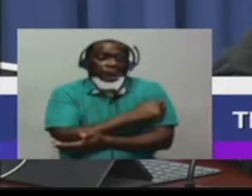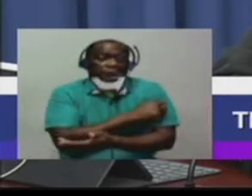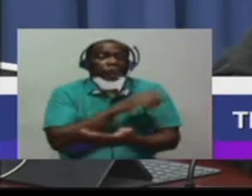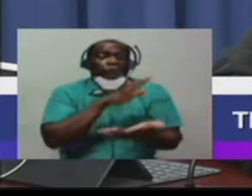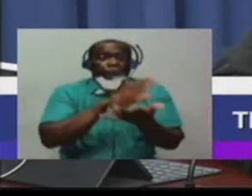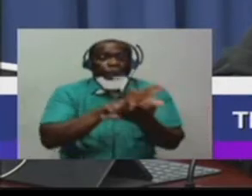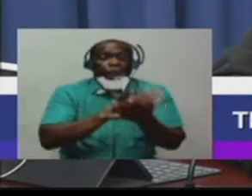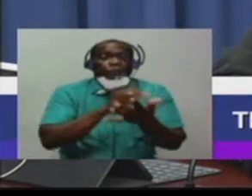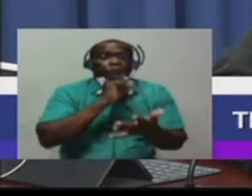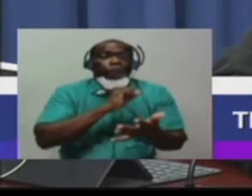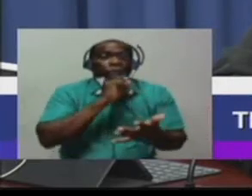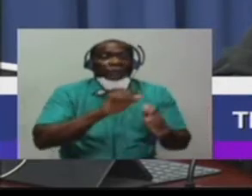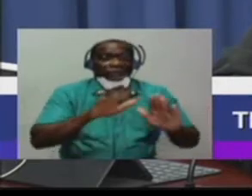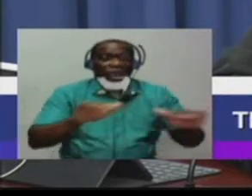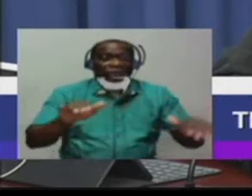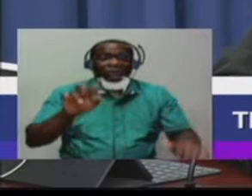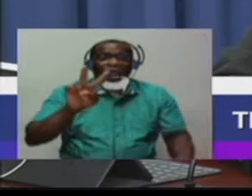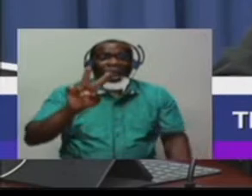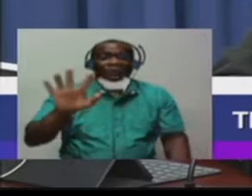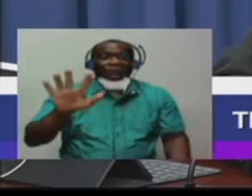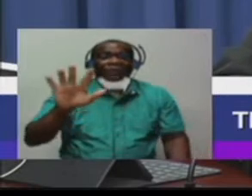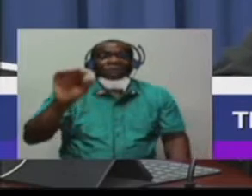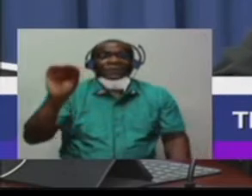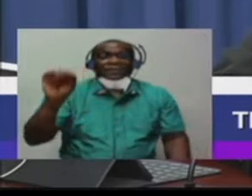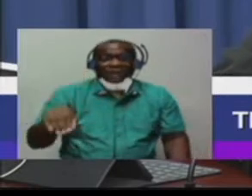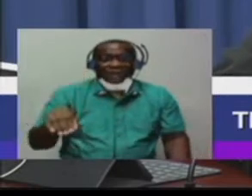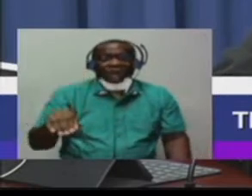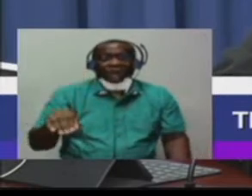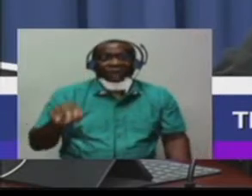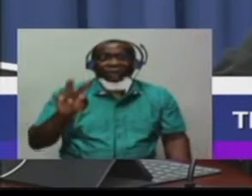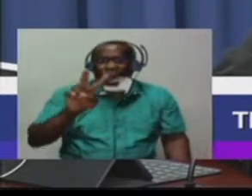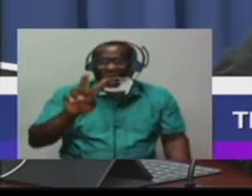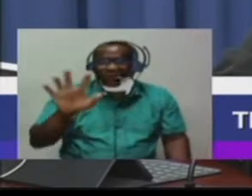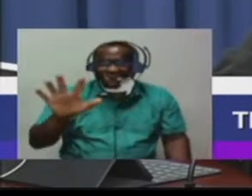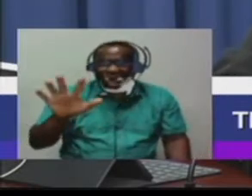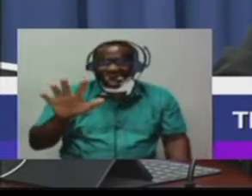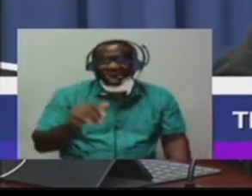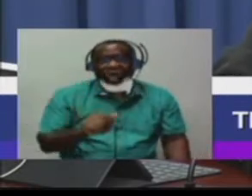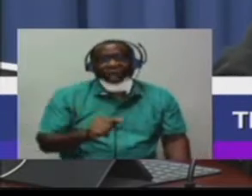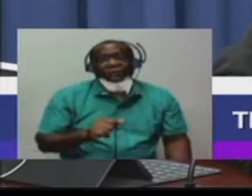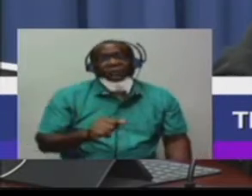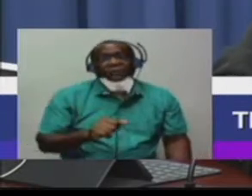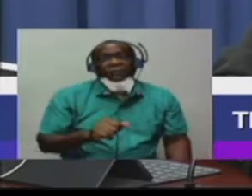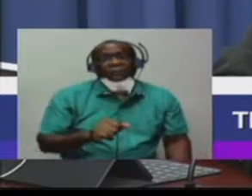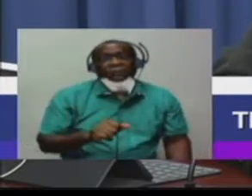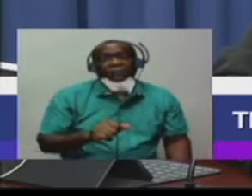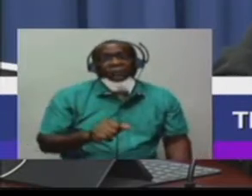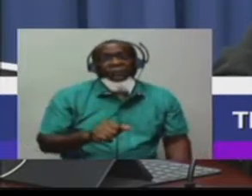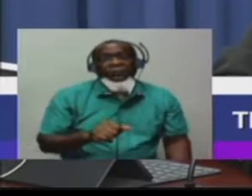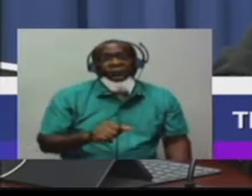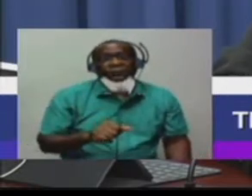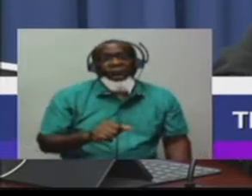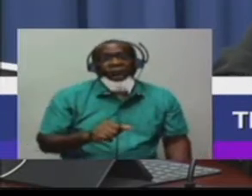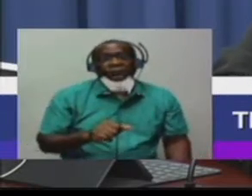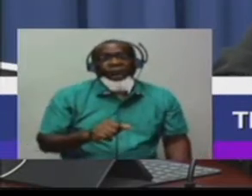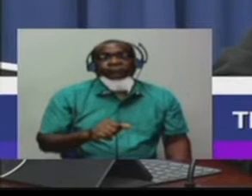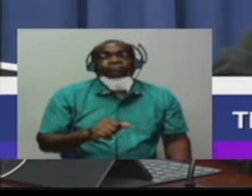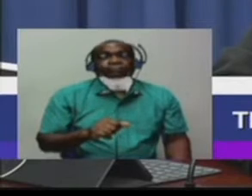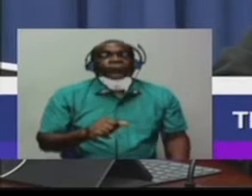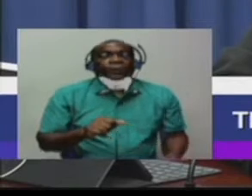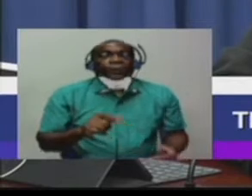to 3,005 is now down to under 1,000. We will continue